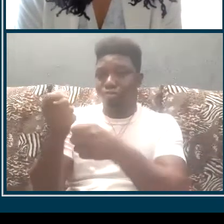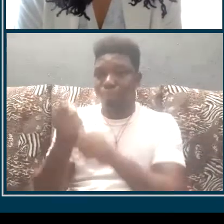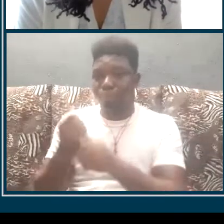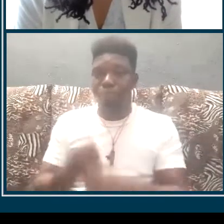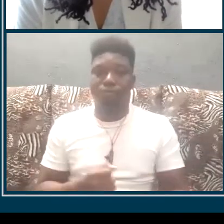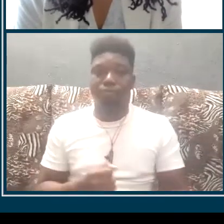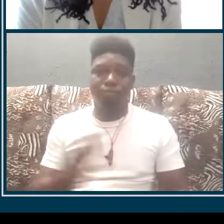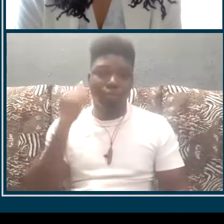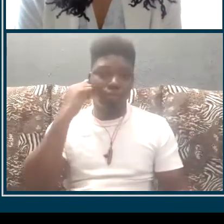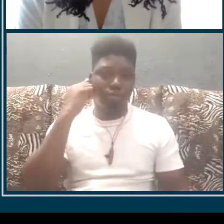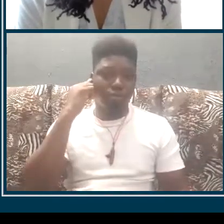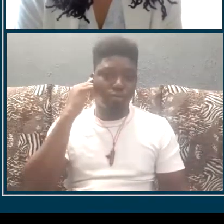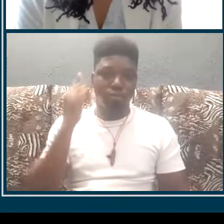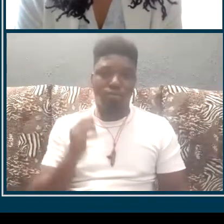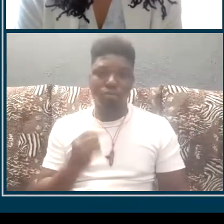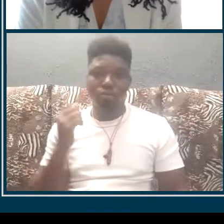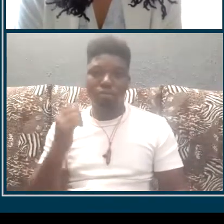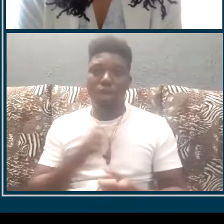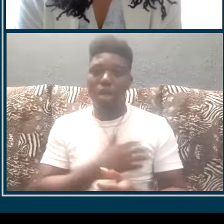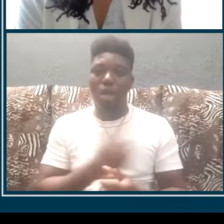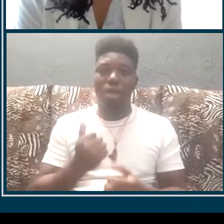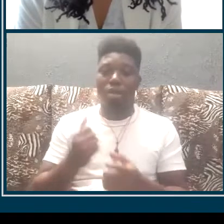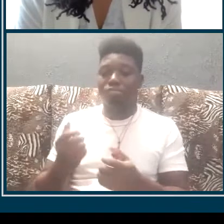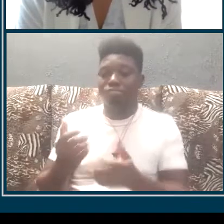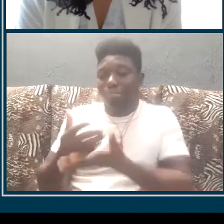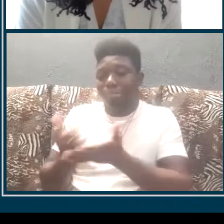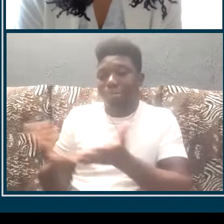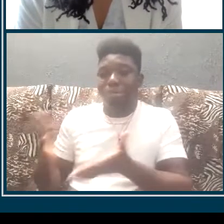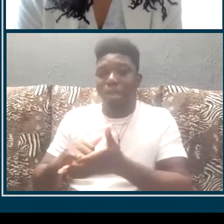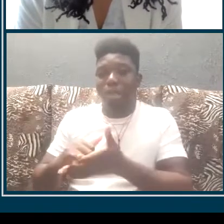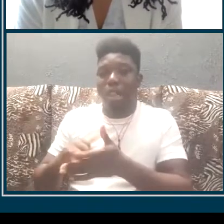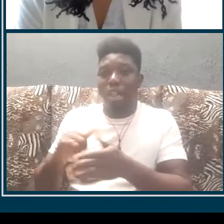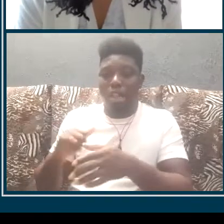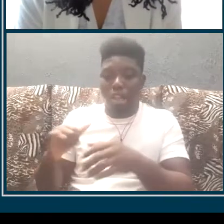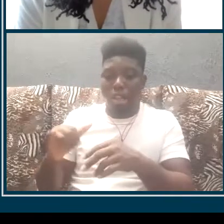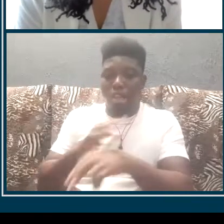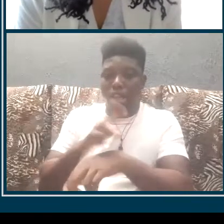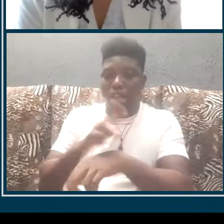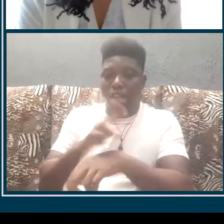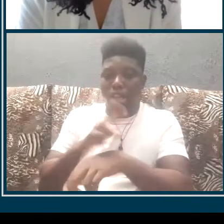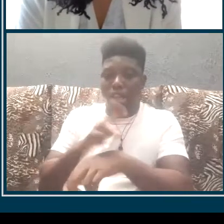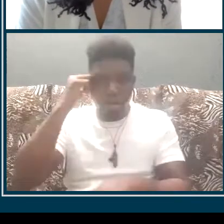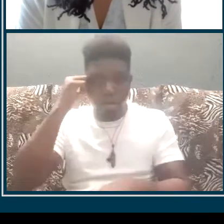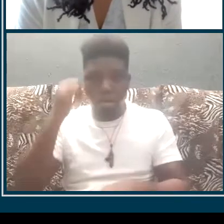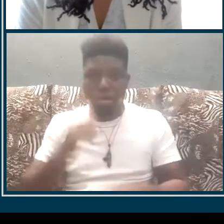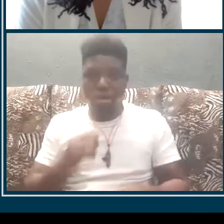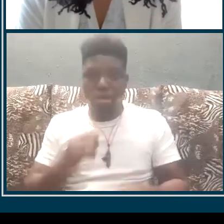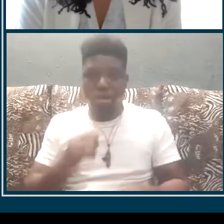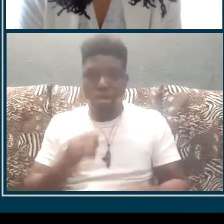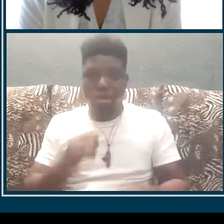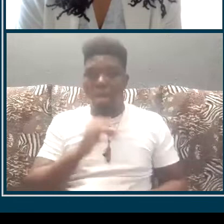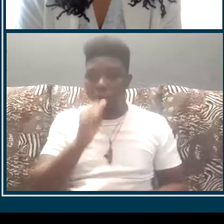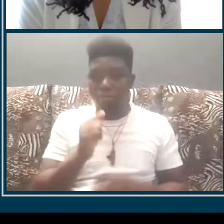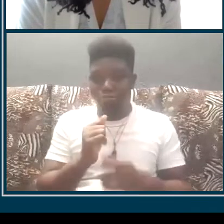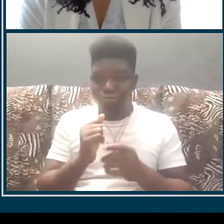or something of that nature, then I'm perfectly fine with saying, hey, I'm entitled to this blue parking space. On the other